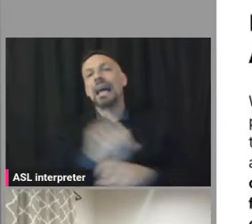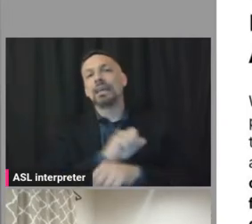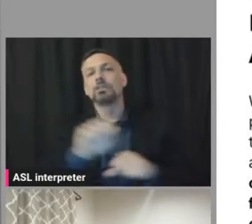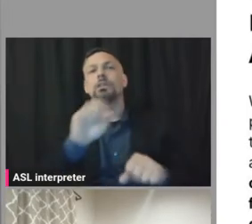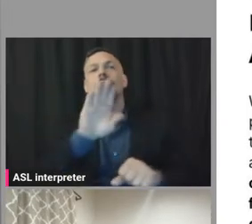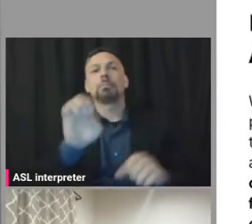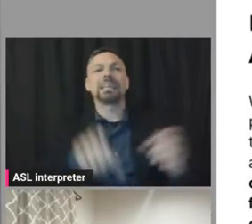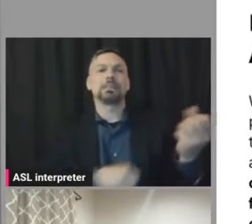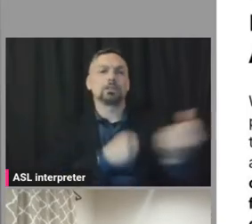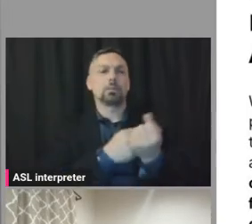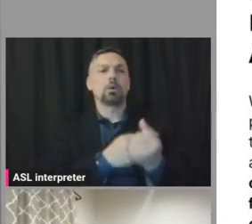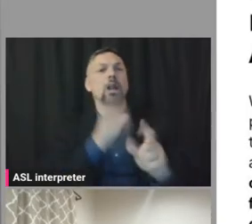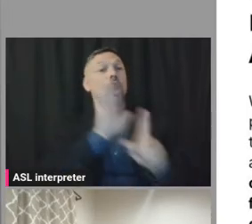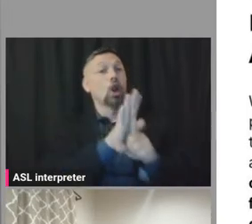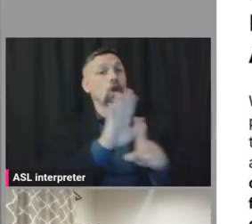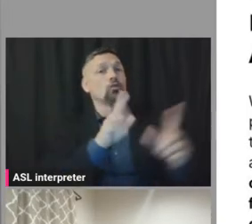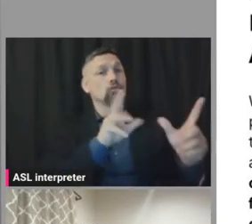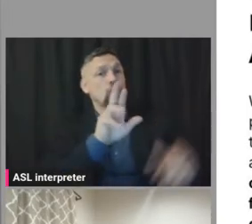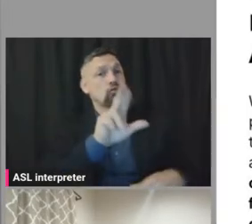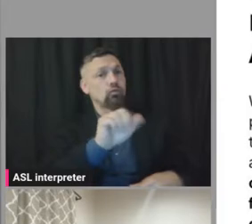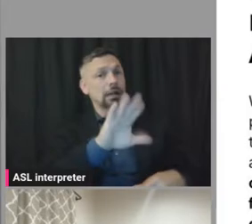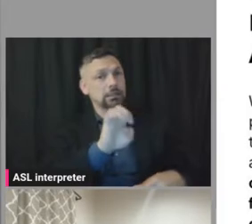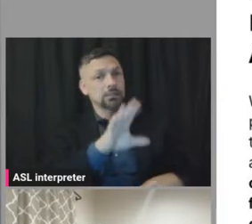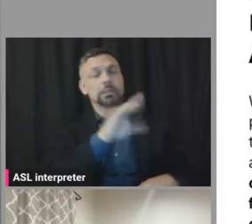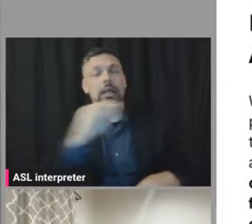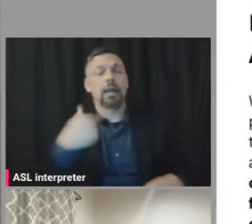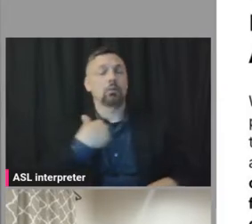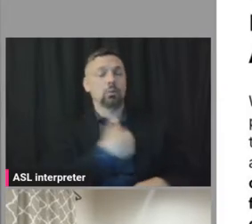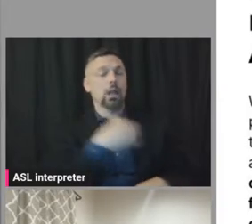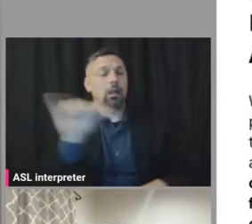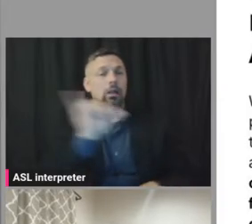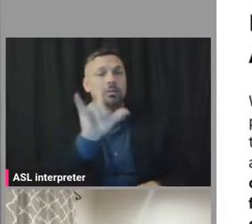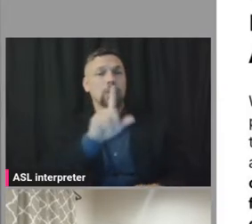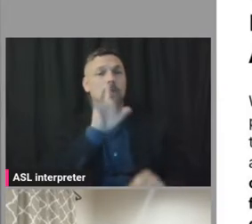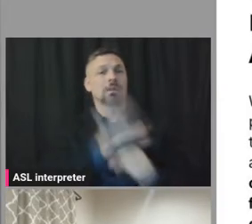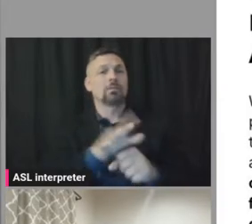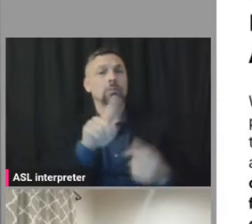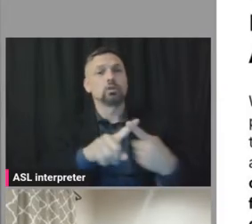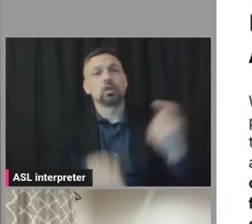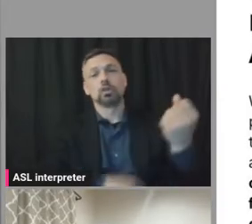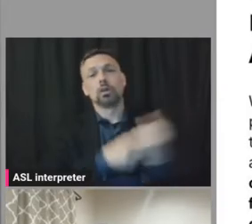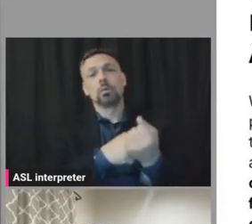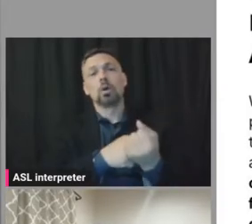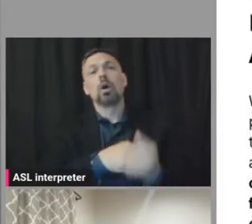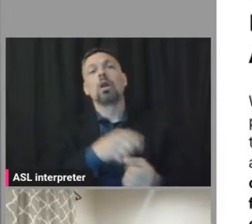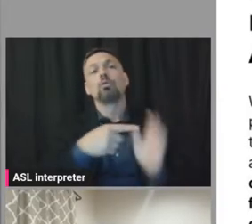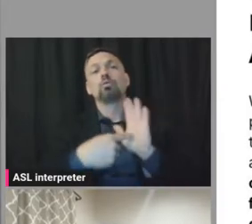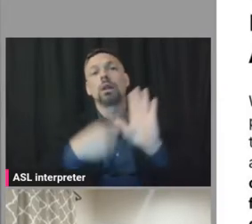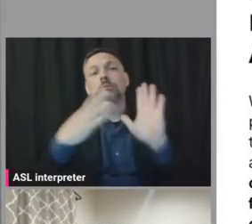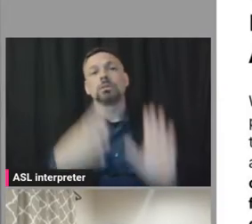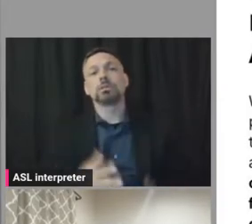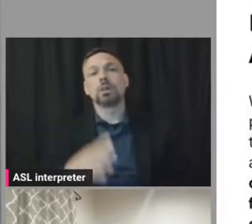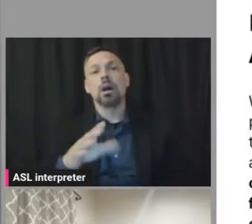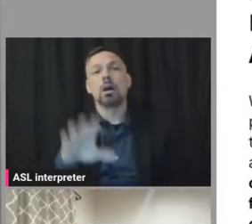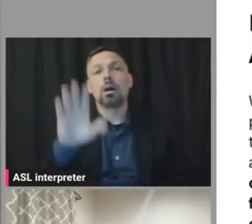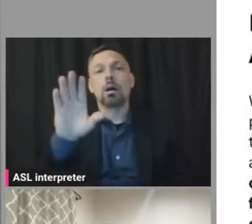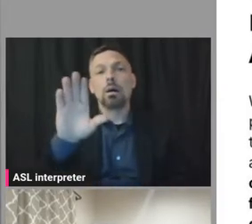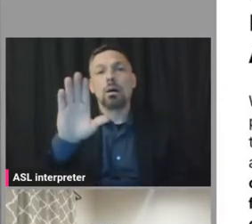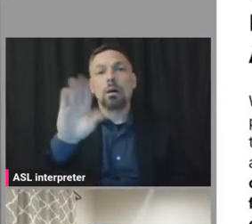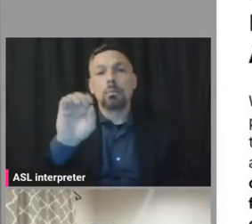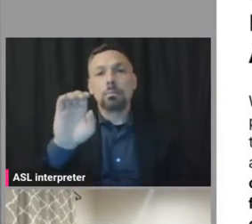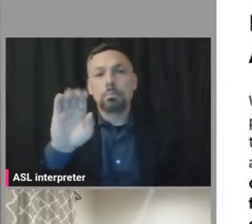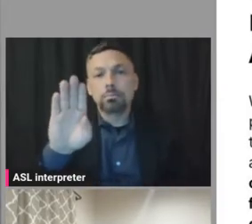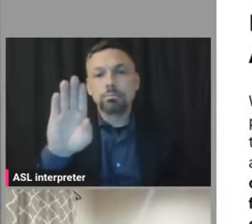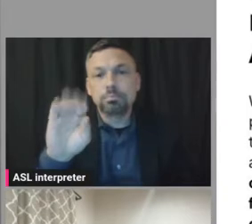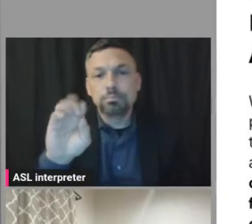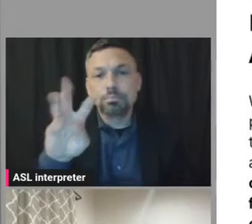Cori Bush in her race. And we are also confirmed to support Representative Jamal Bowman in his district in New